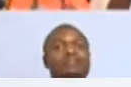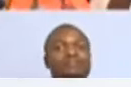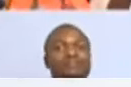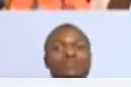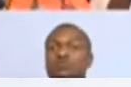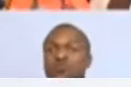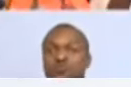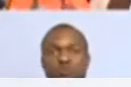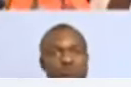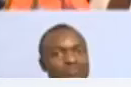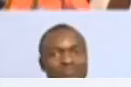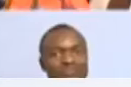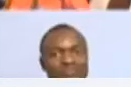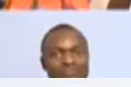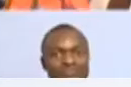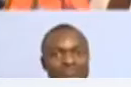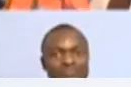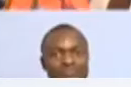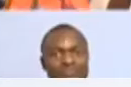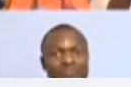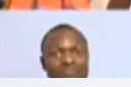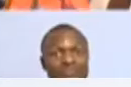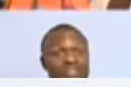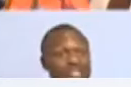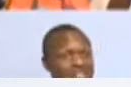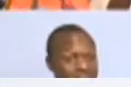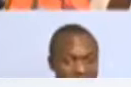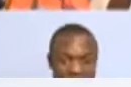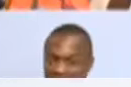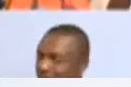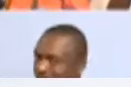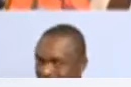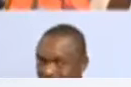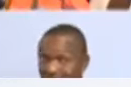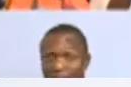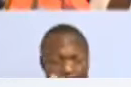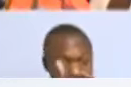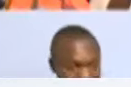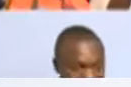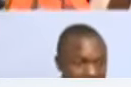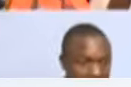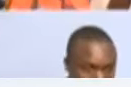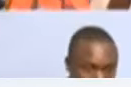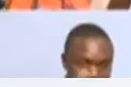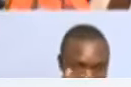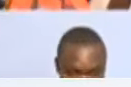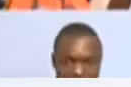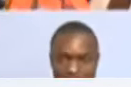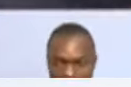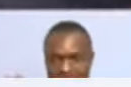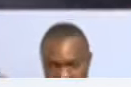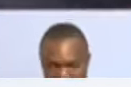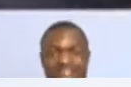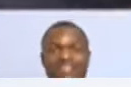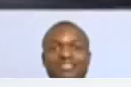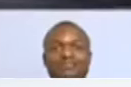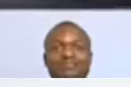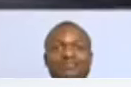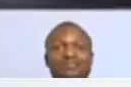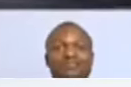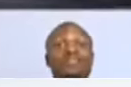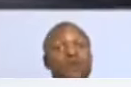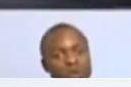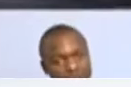not this or that. It's this plus this plus this plus this plus that, so that we